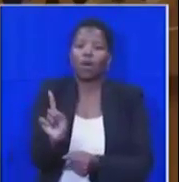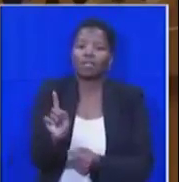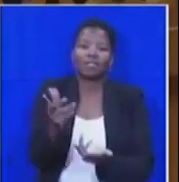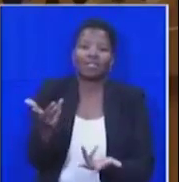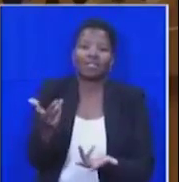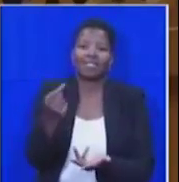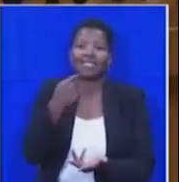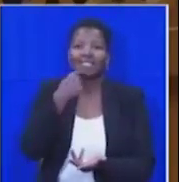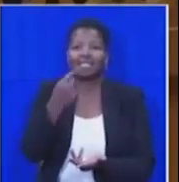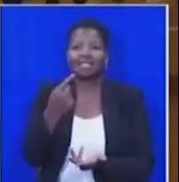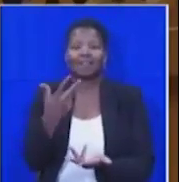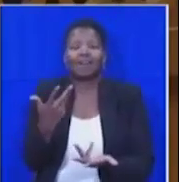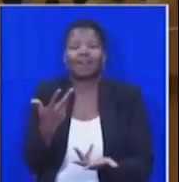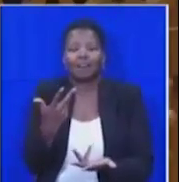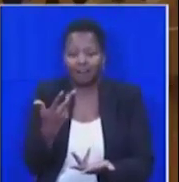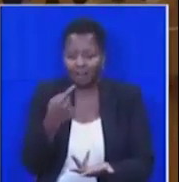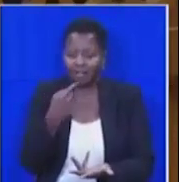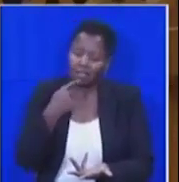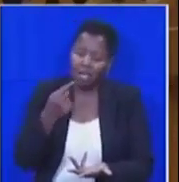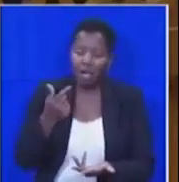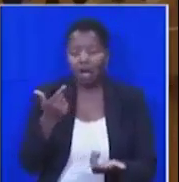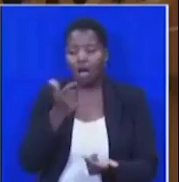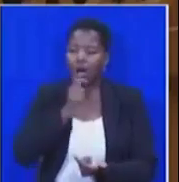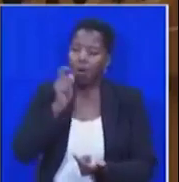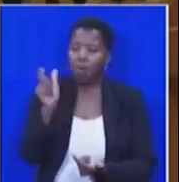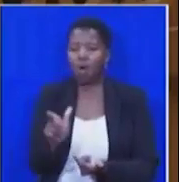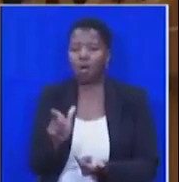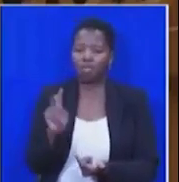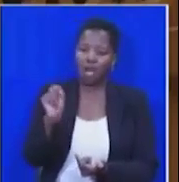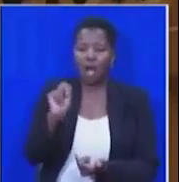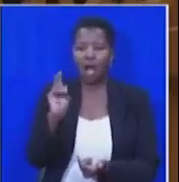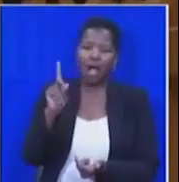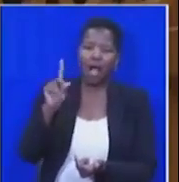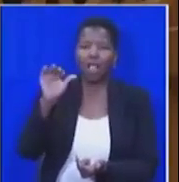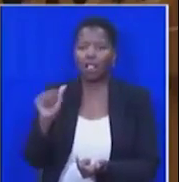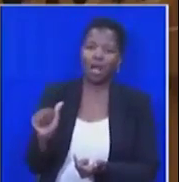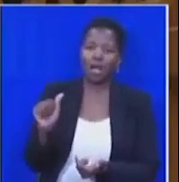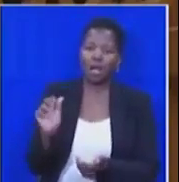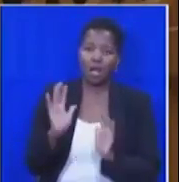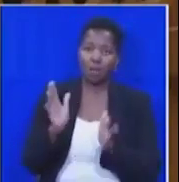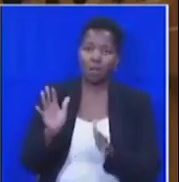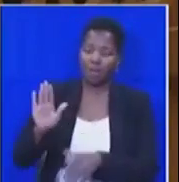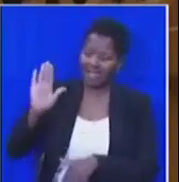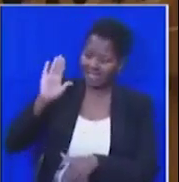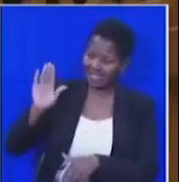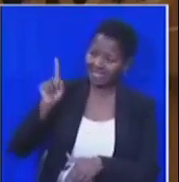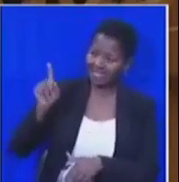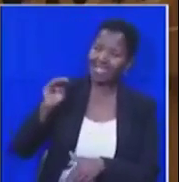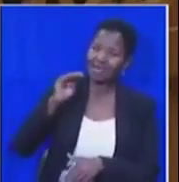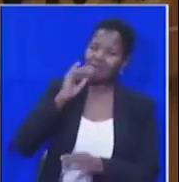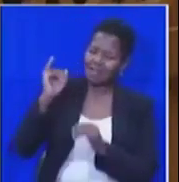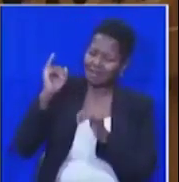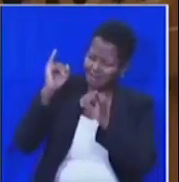silly jig about Nkandla. That is the ugly head of